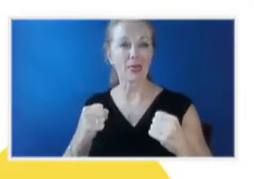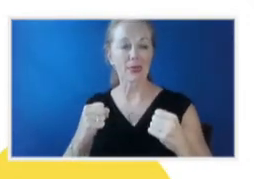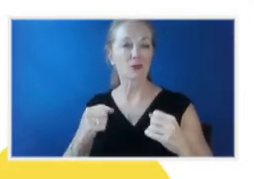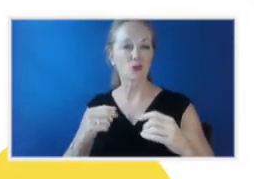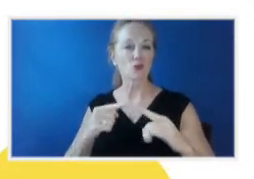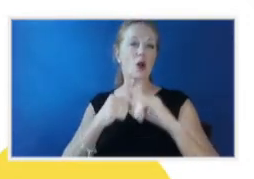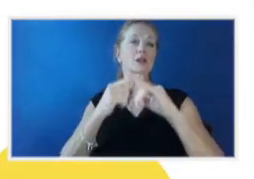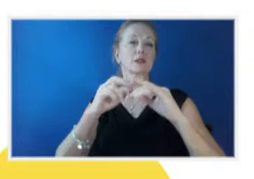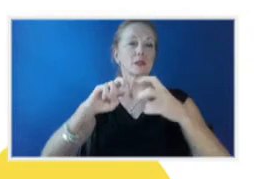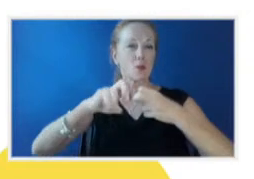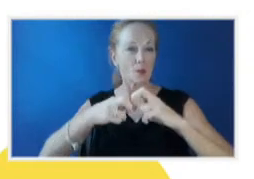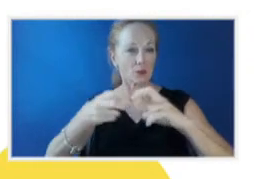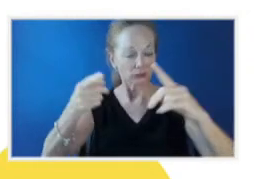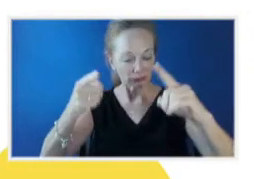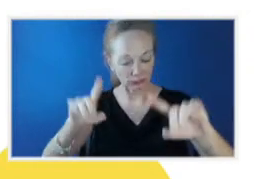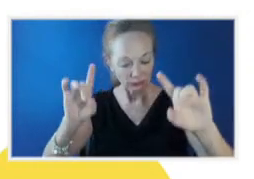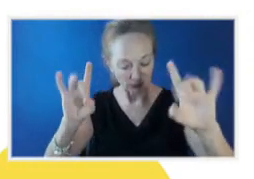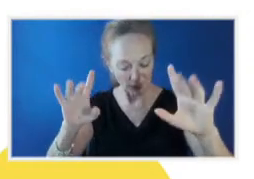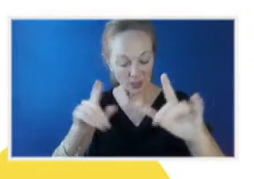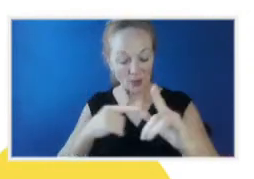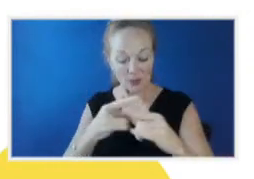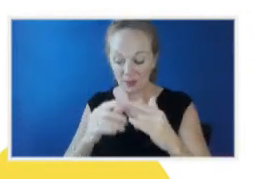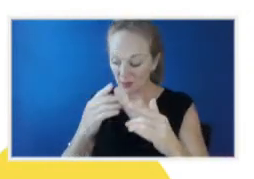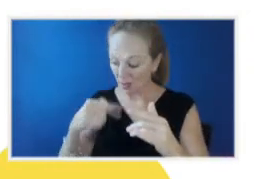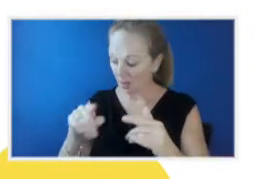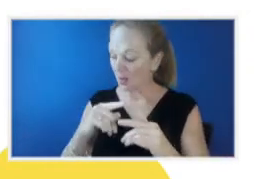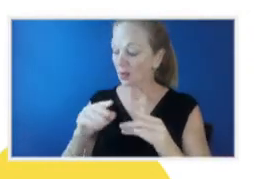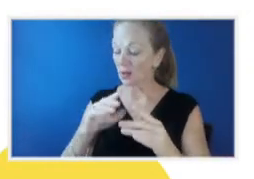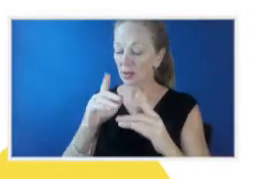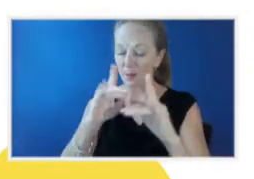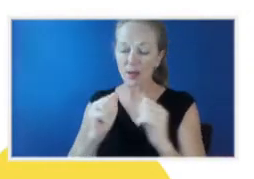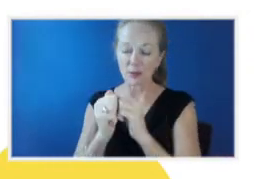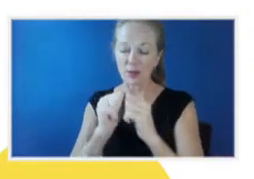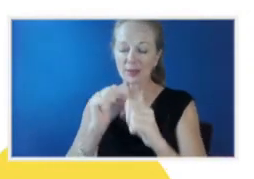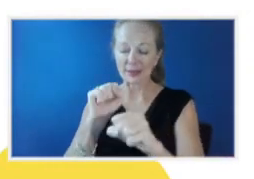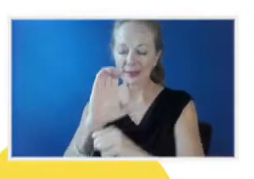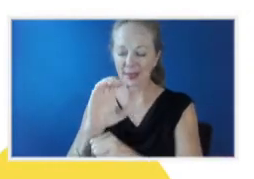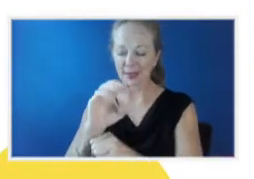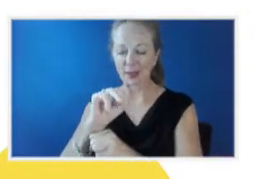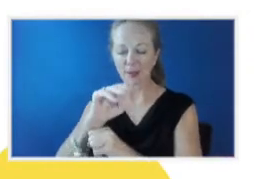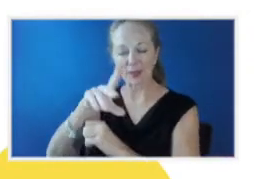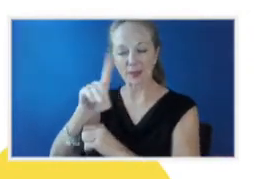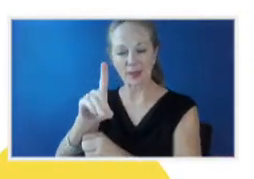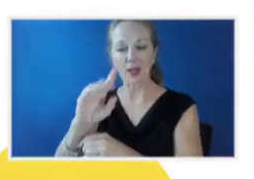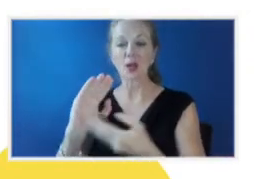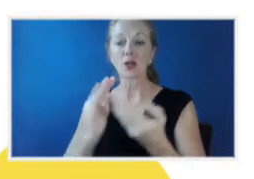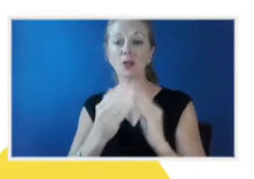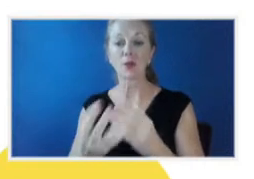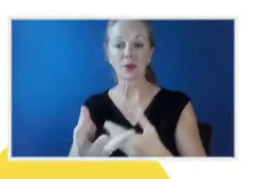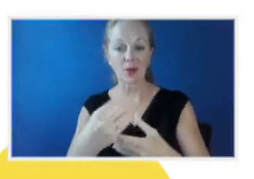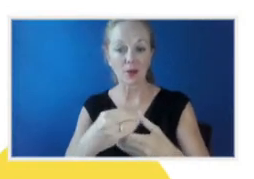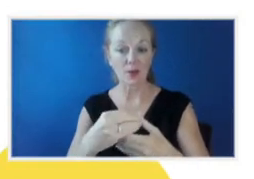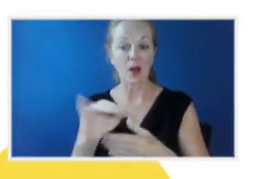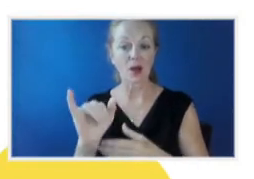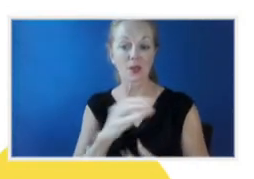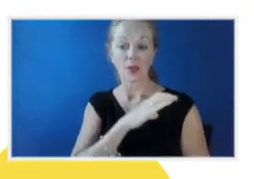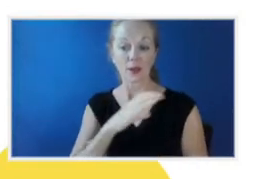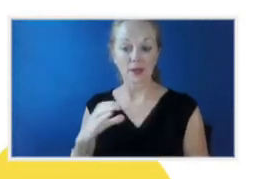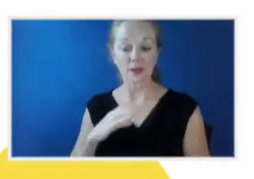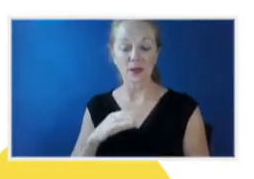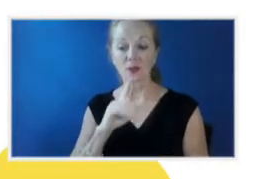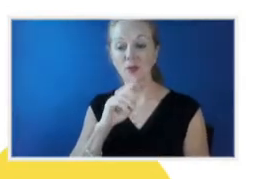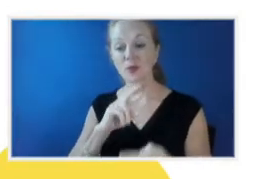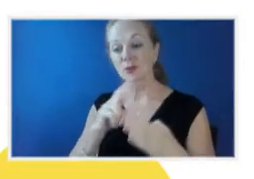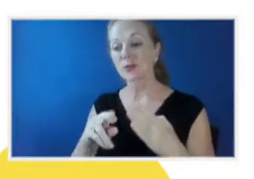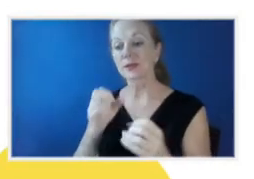that this was the combined efforts of staff, CMPD, our community input groups, as well as the council, and it resulted in a